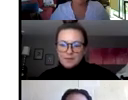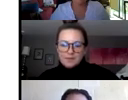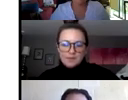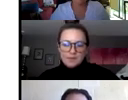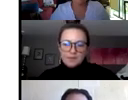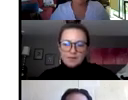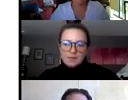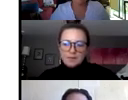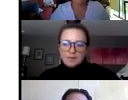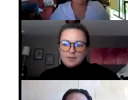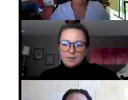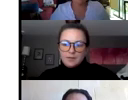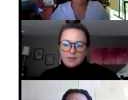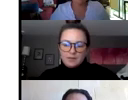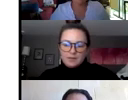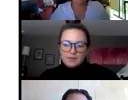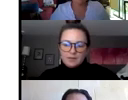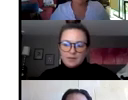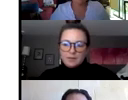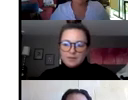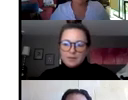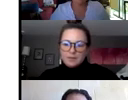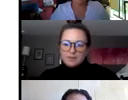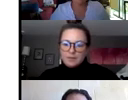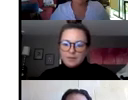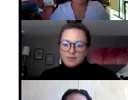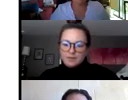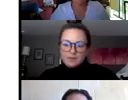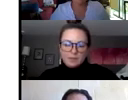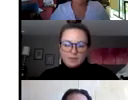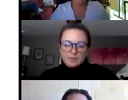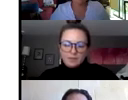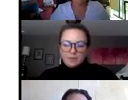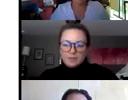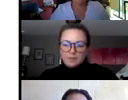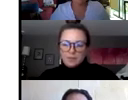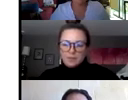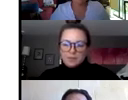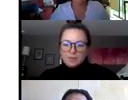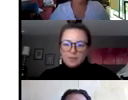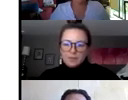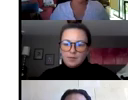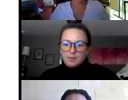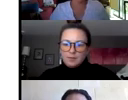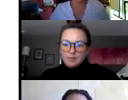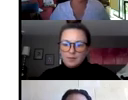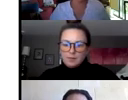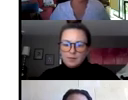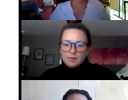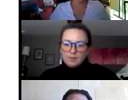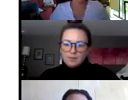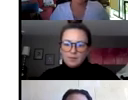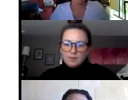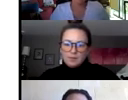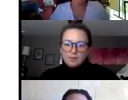social organizations as well to go speak for a two-day period. And everything would be free. You just had